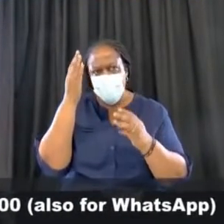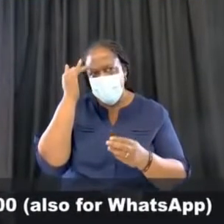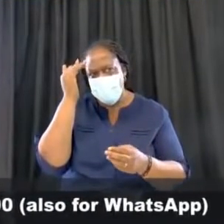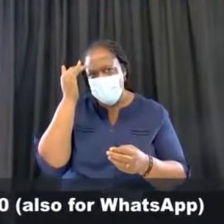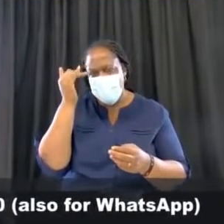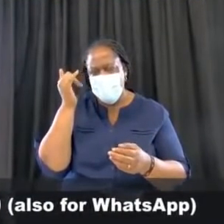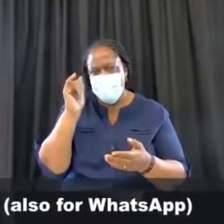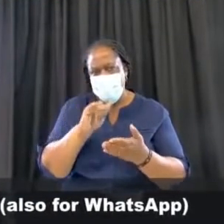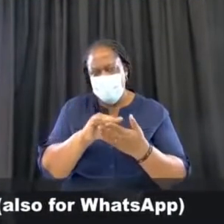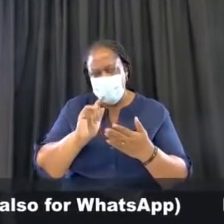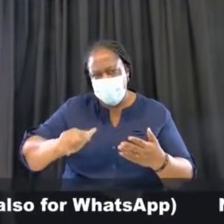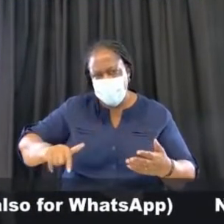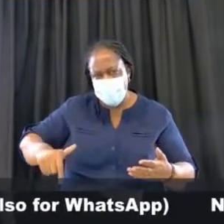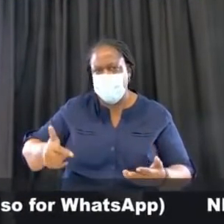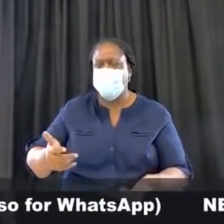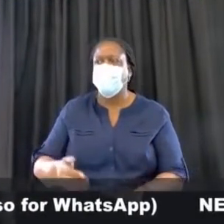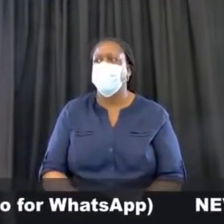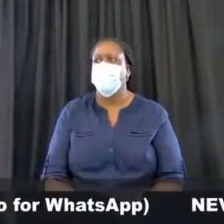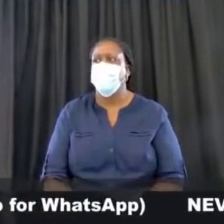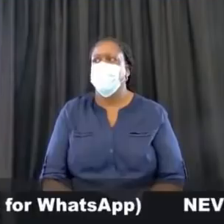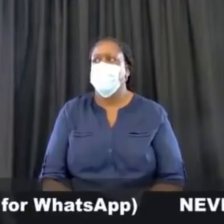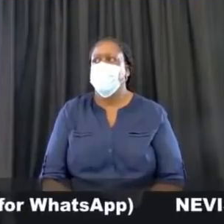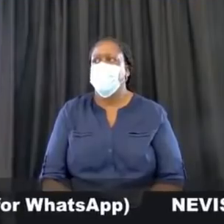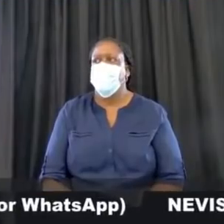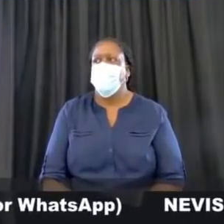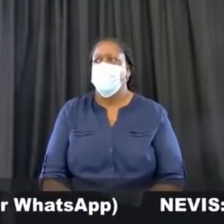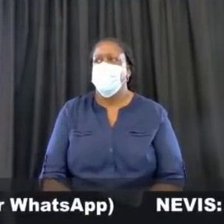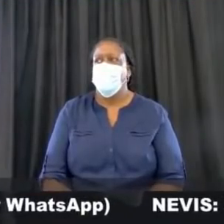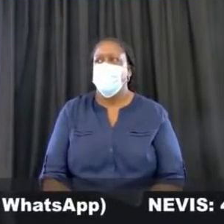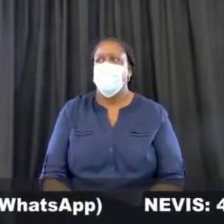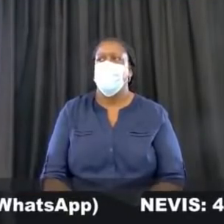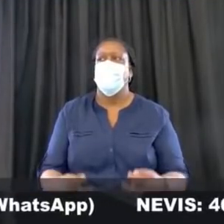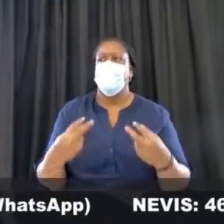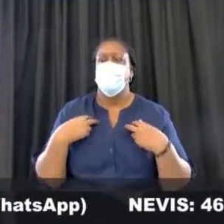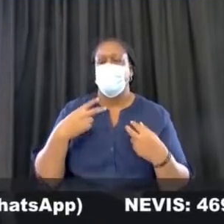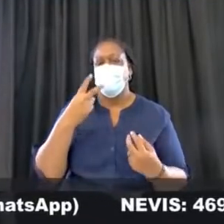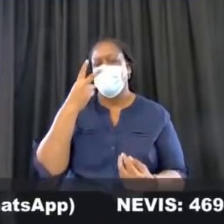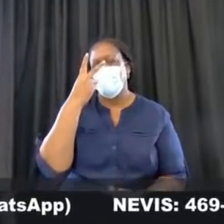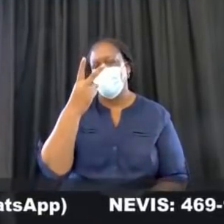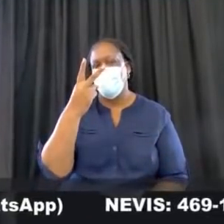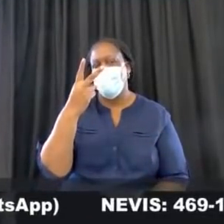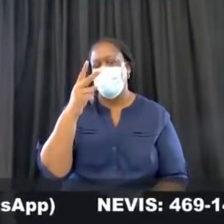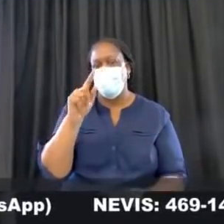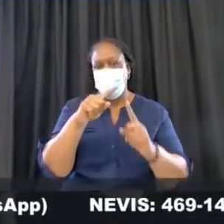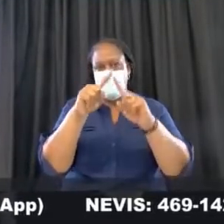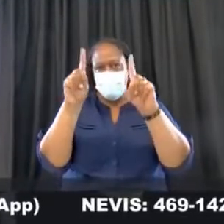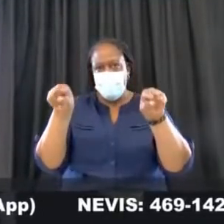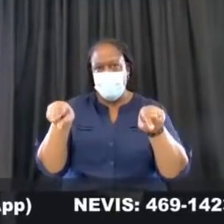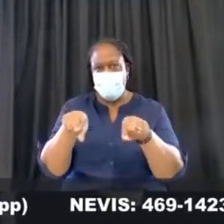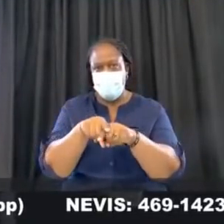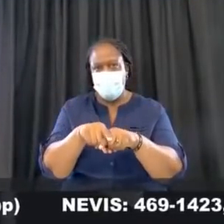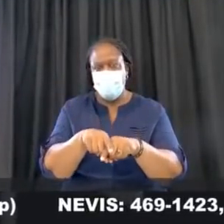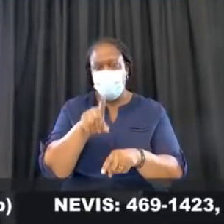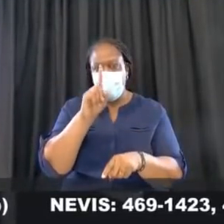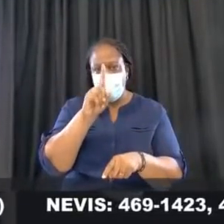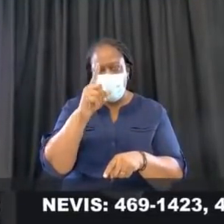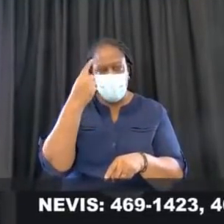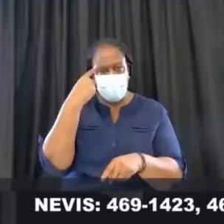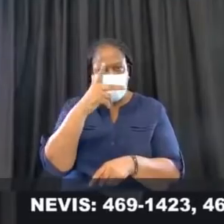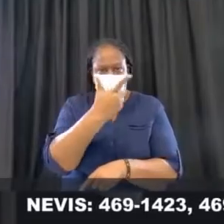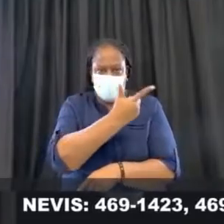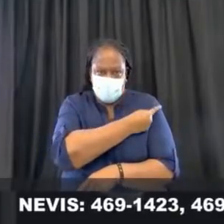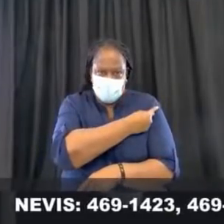supposed tardiness of the dashboard. We have two dashboards, one that displays the vaccination status and the